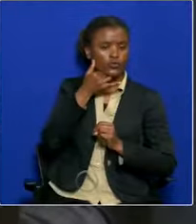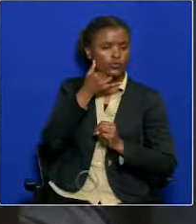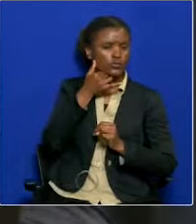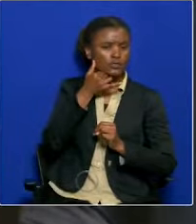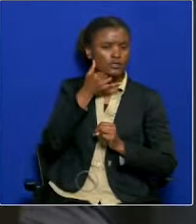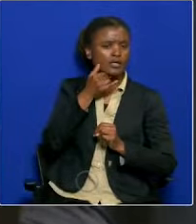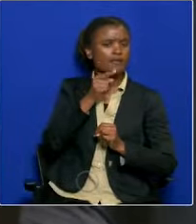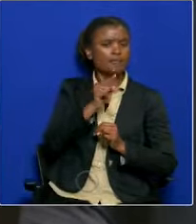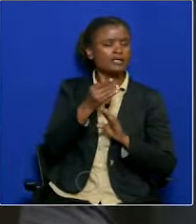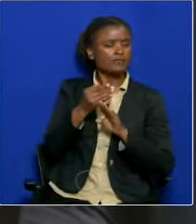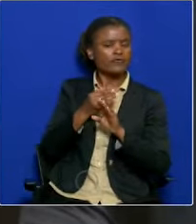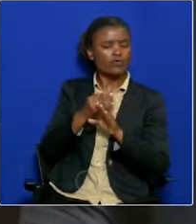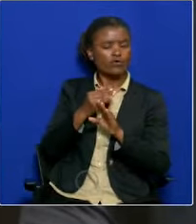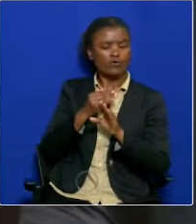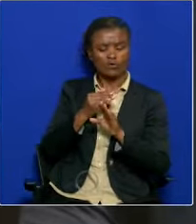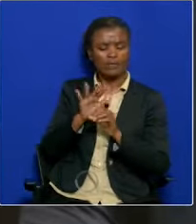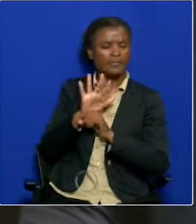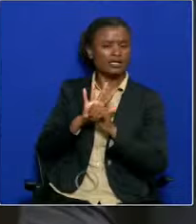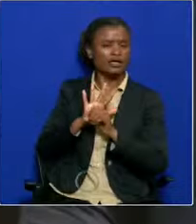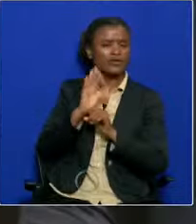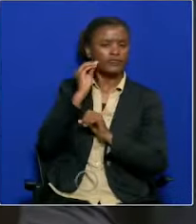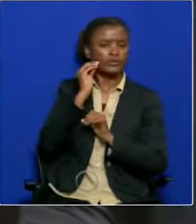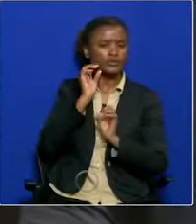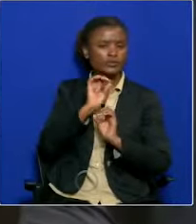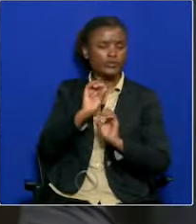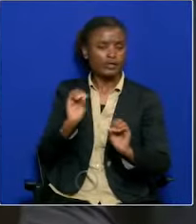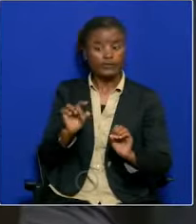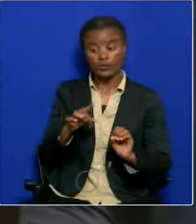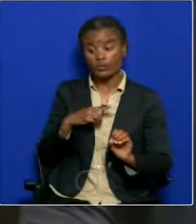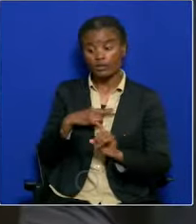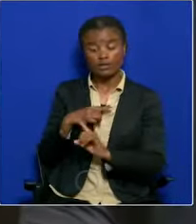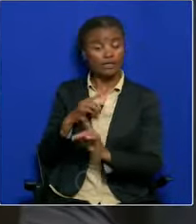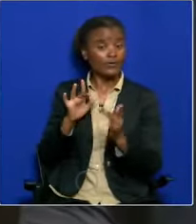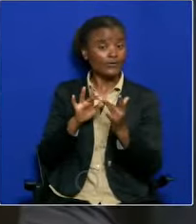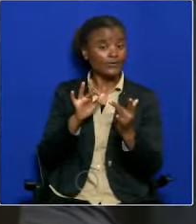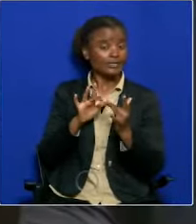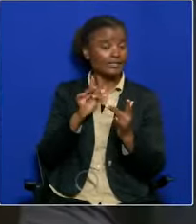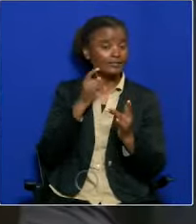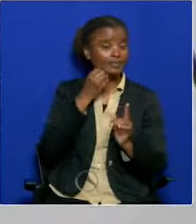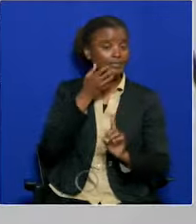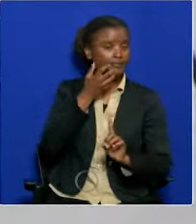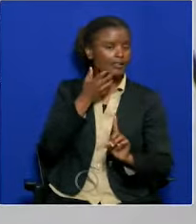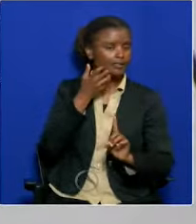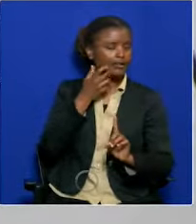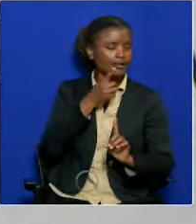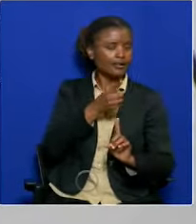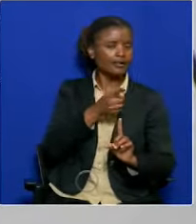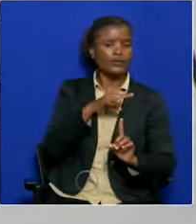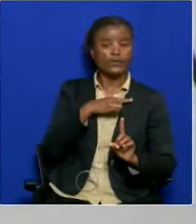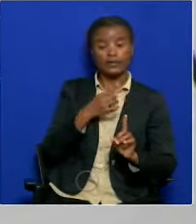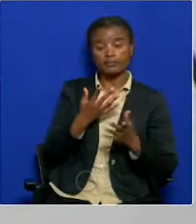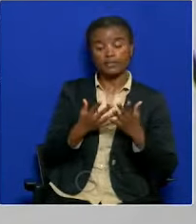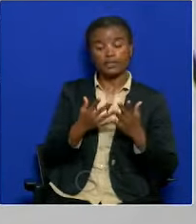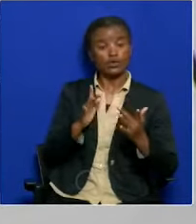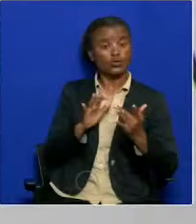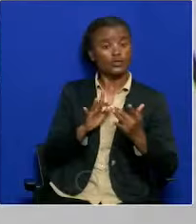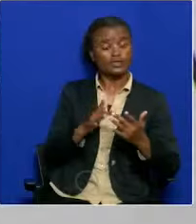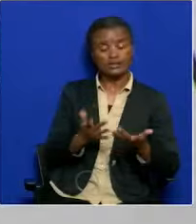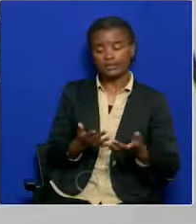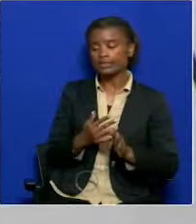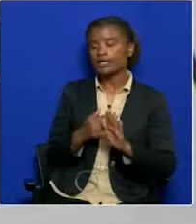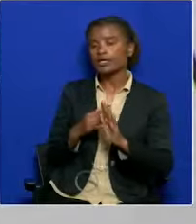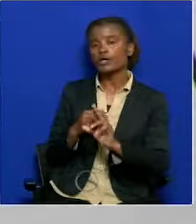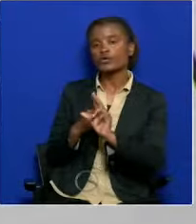contact Mr. Matlala and you could not reach him. And No, he then gave you the phone number. No, I remember now, is the day where he